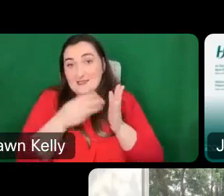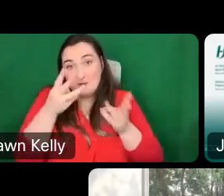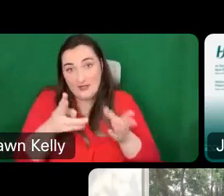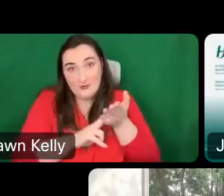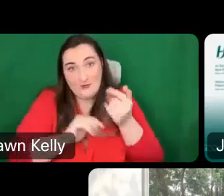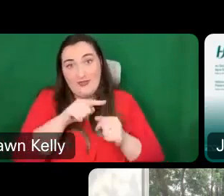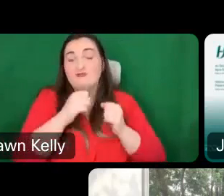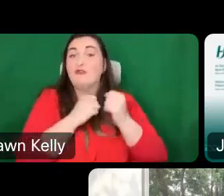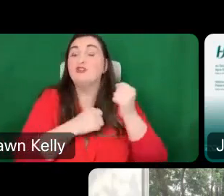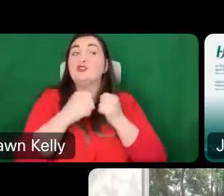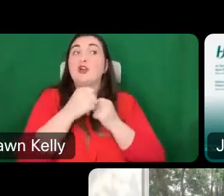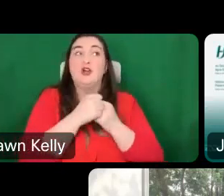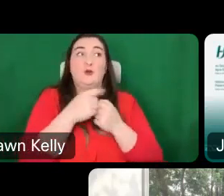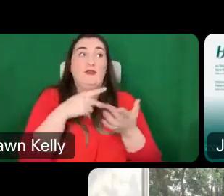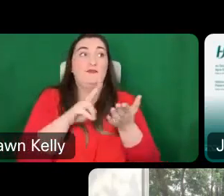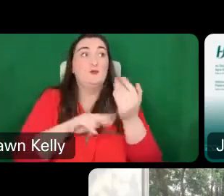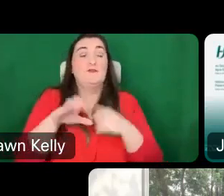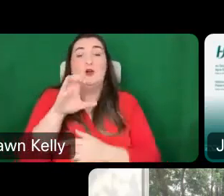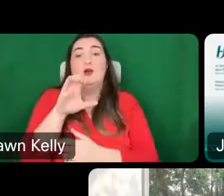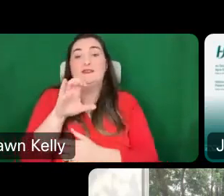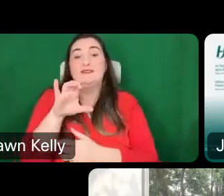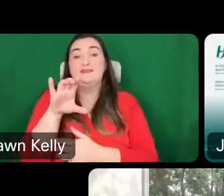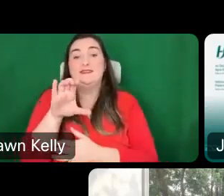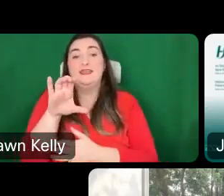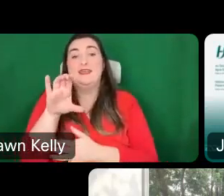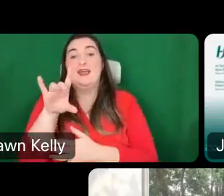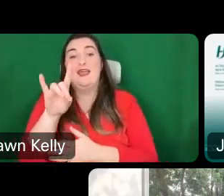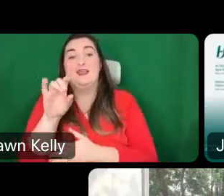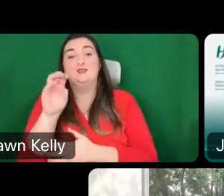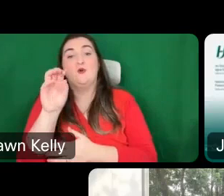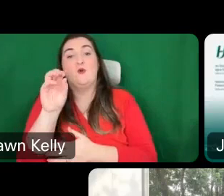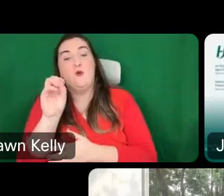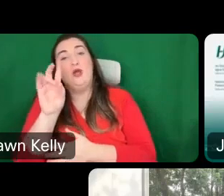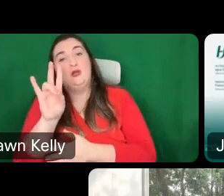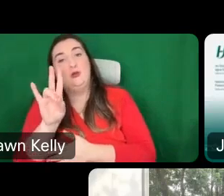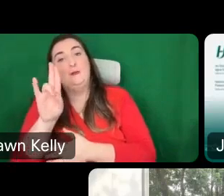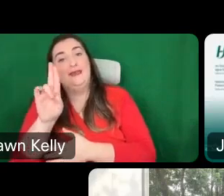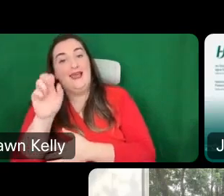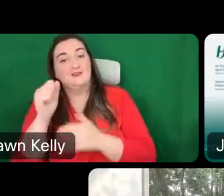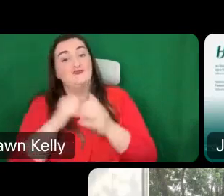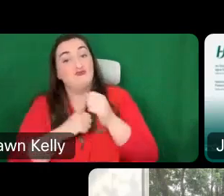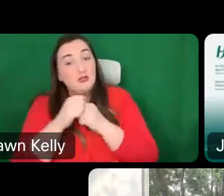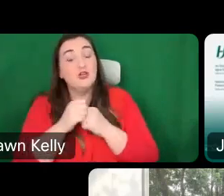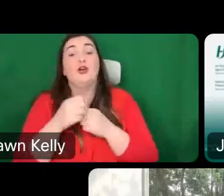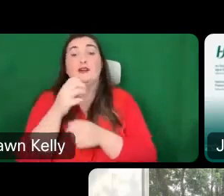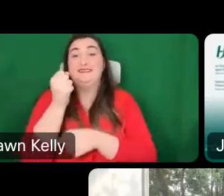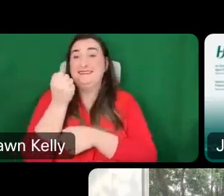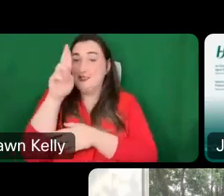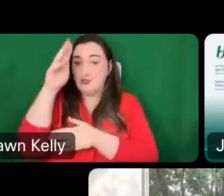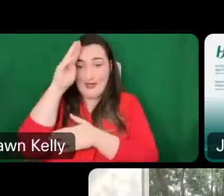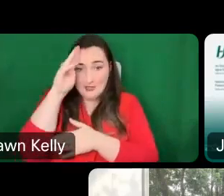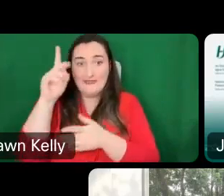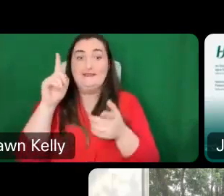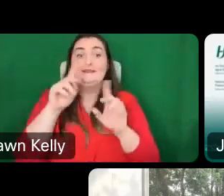within our CHO QPS structure, senior management team. It'll be socialized down to all those structures. I think a